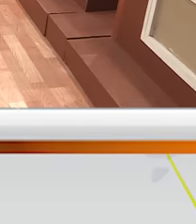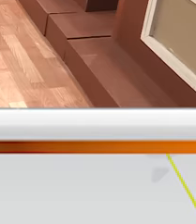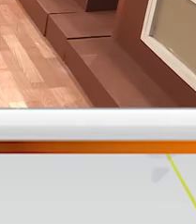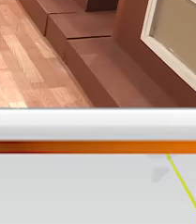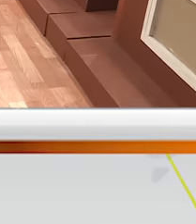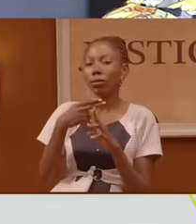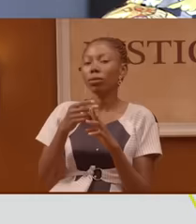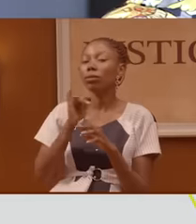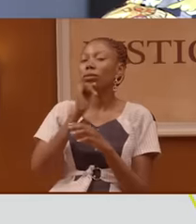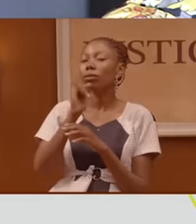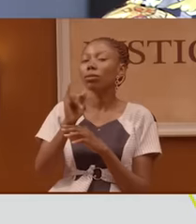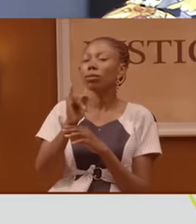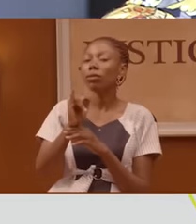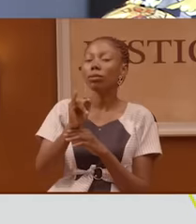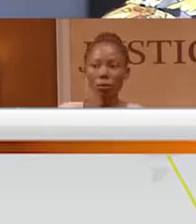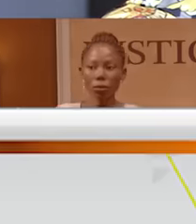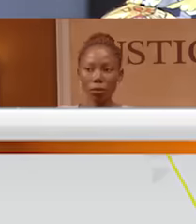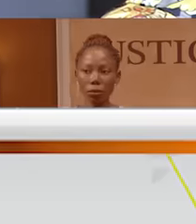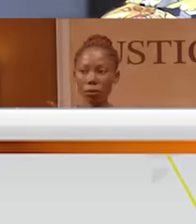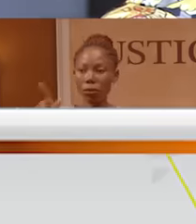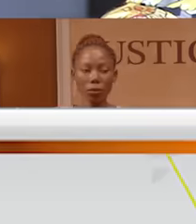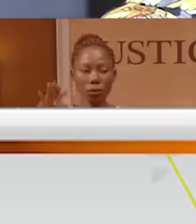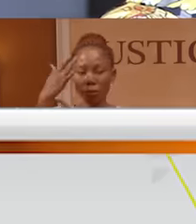My name is Munir Muhammad Isa.